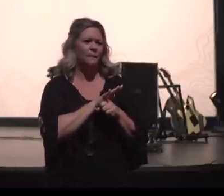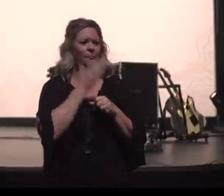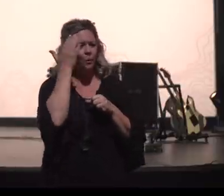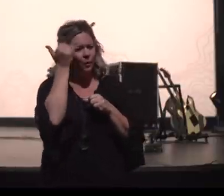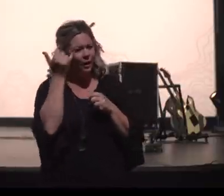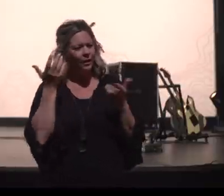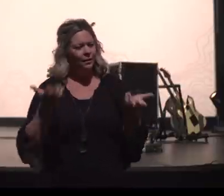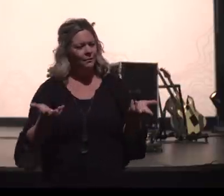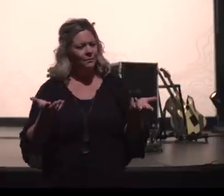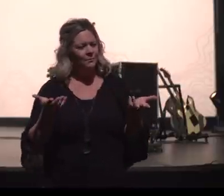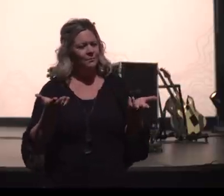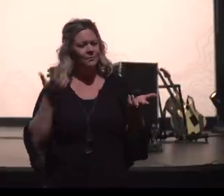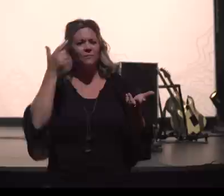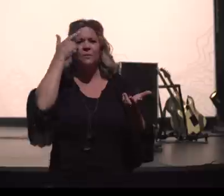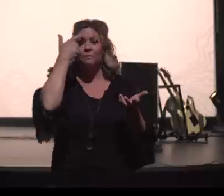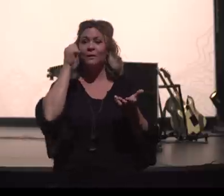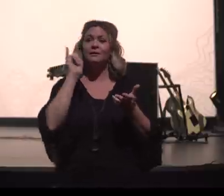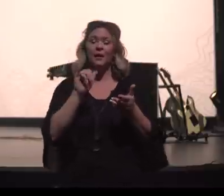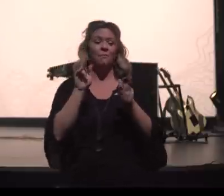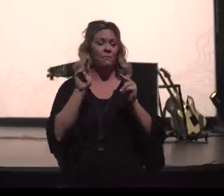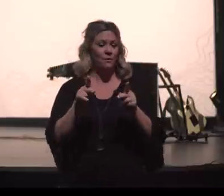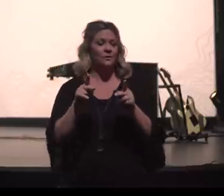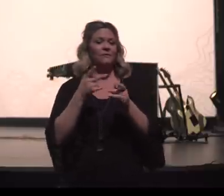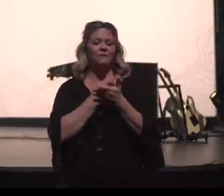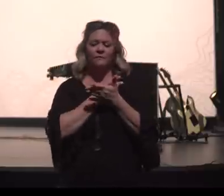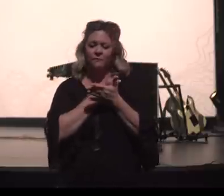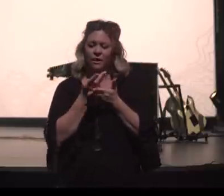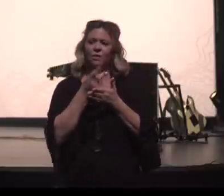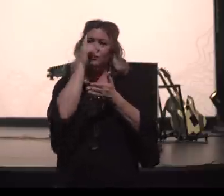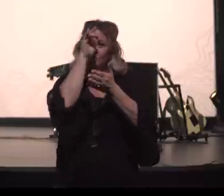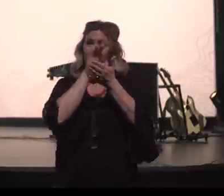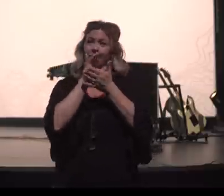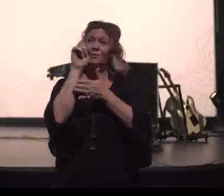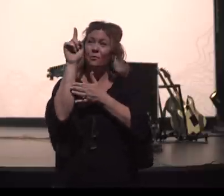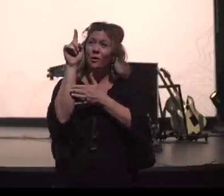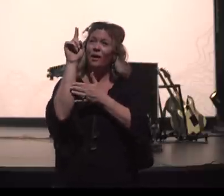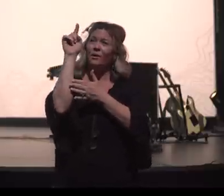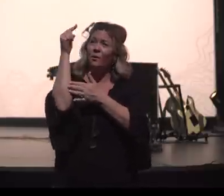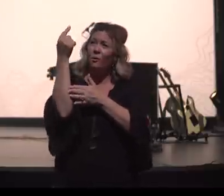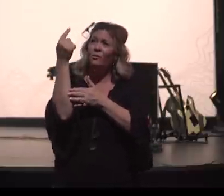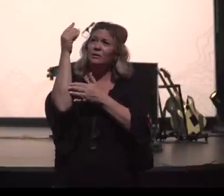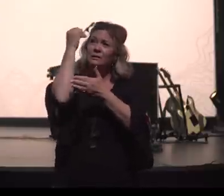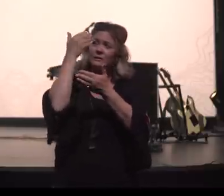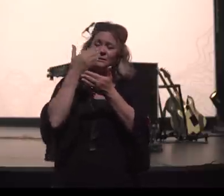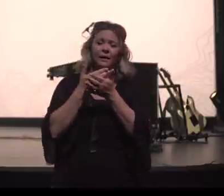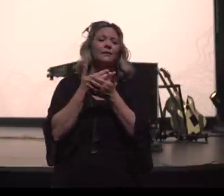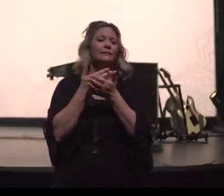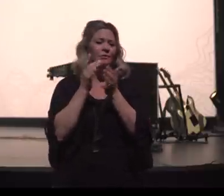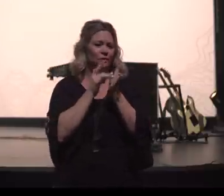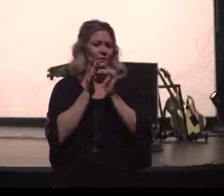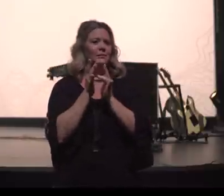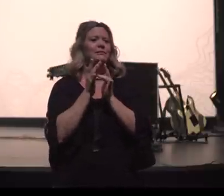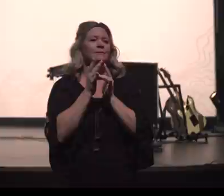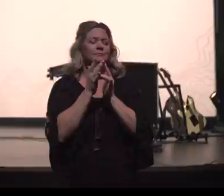Why? Because of that person's failure to believe in the one and only Son of God and what he came to do.